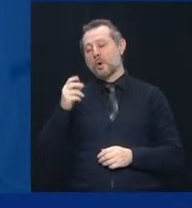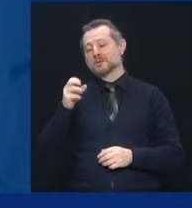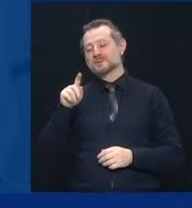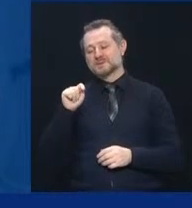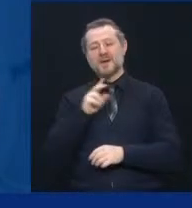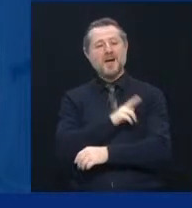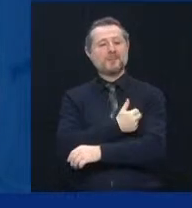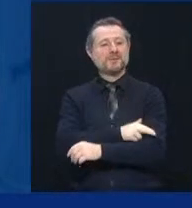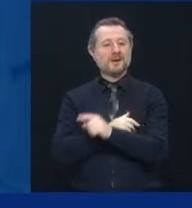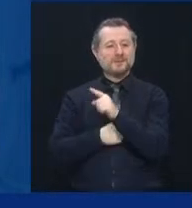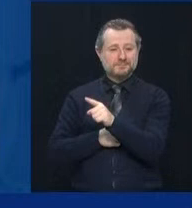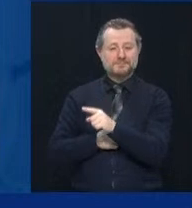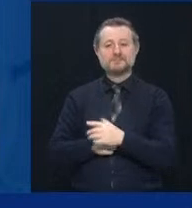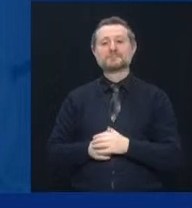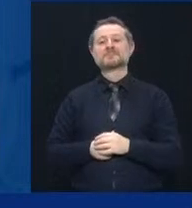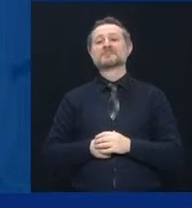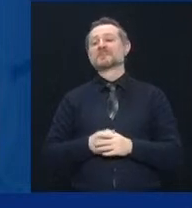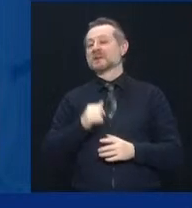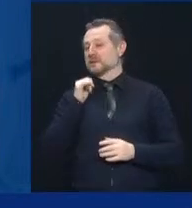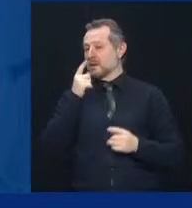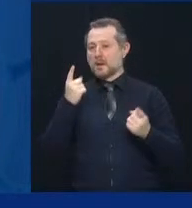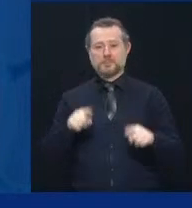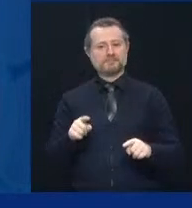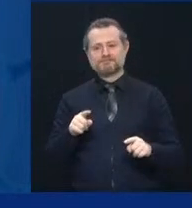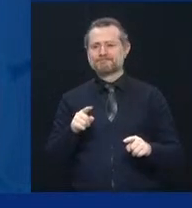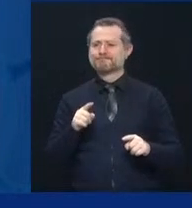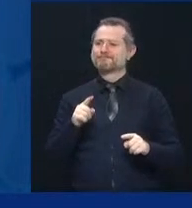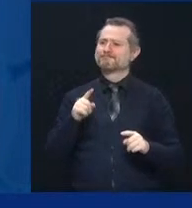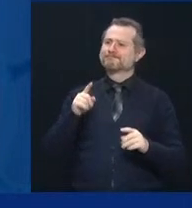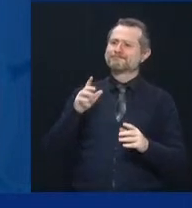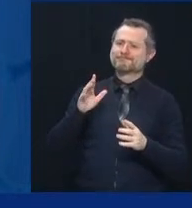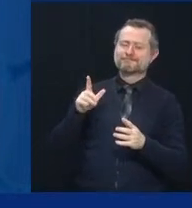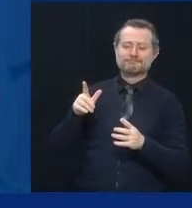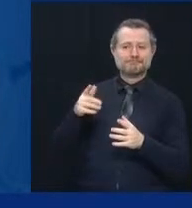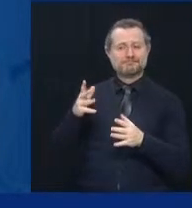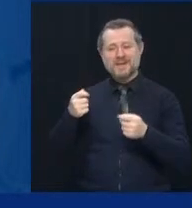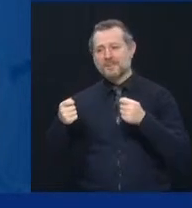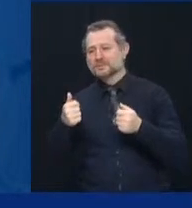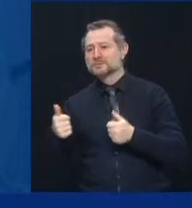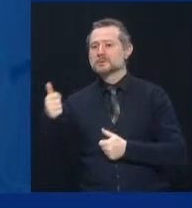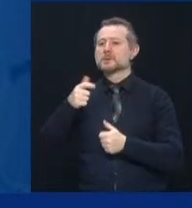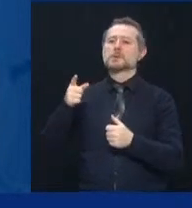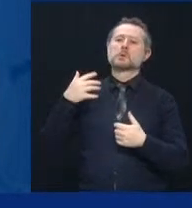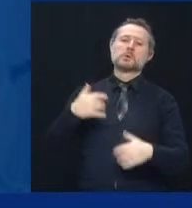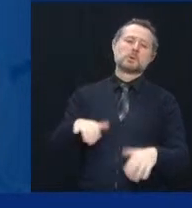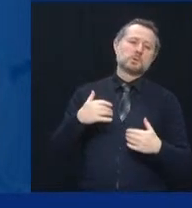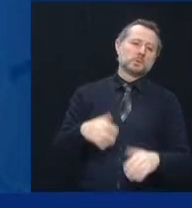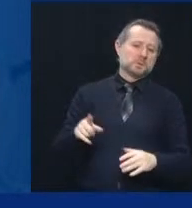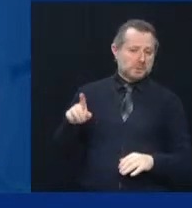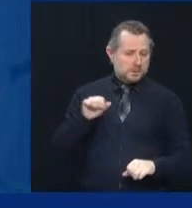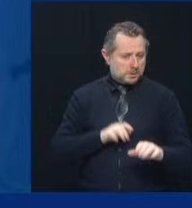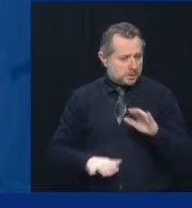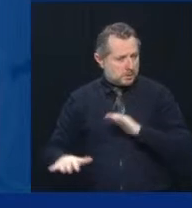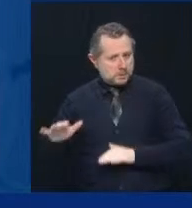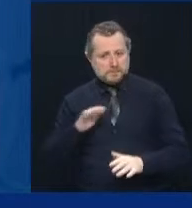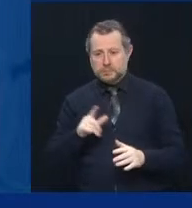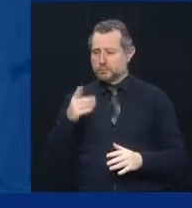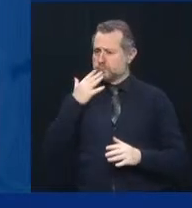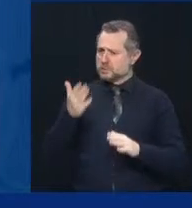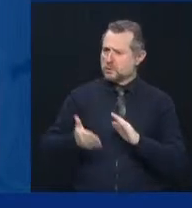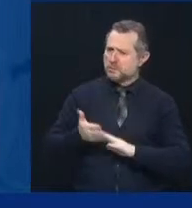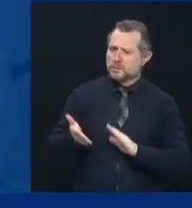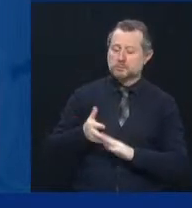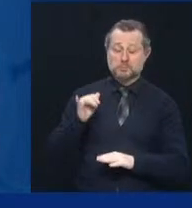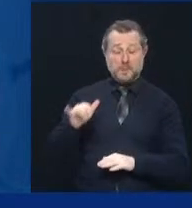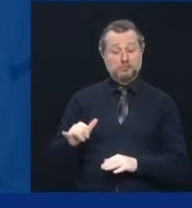and congratulations to the hospital administrators who literally never operated this way before, and they did